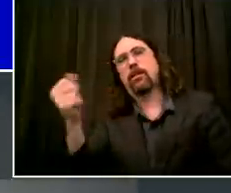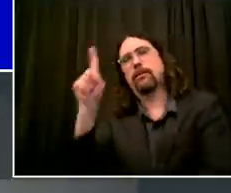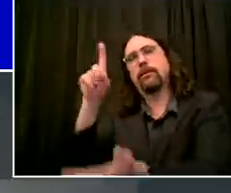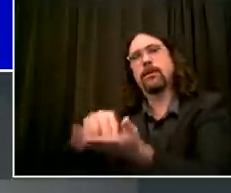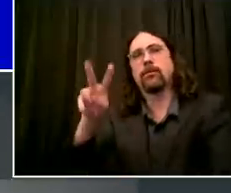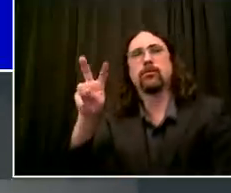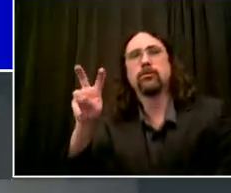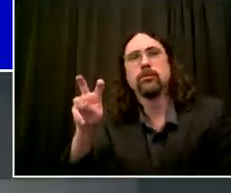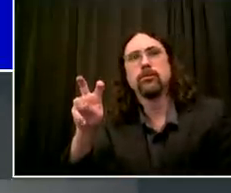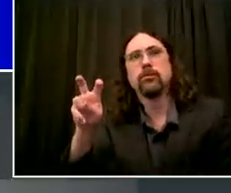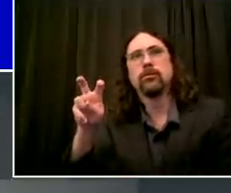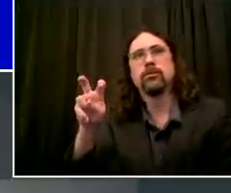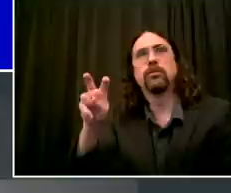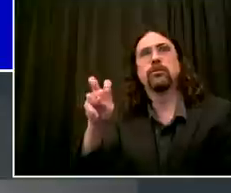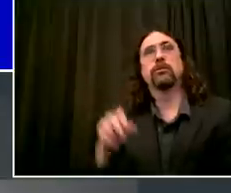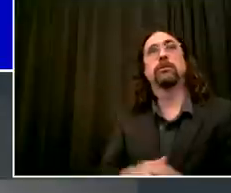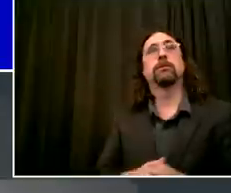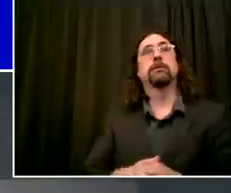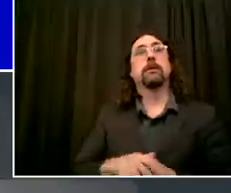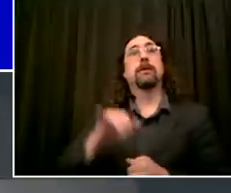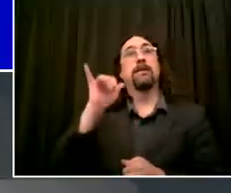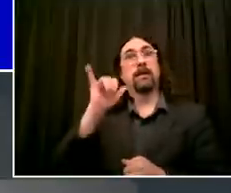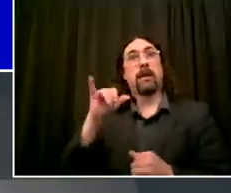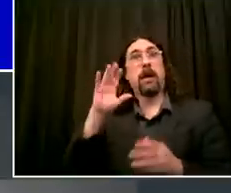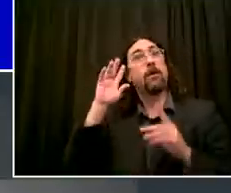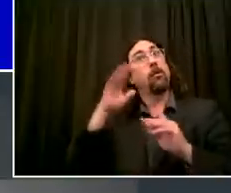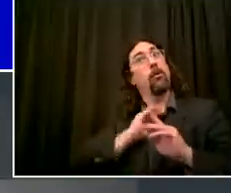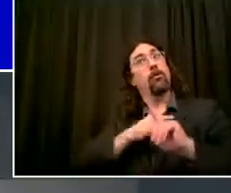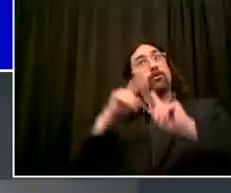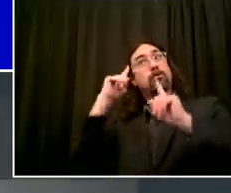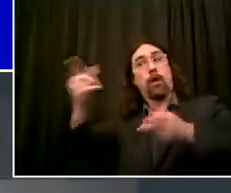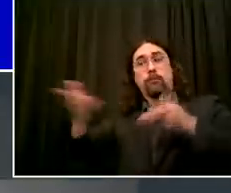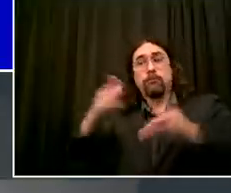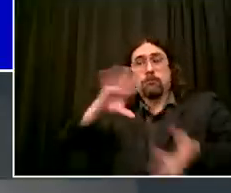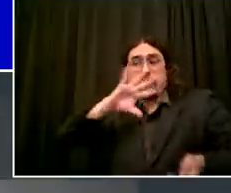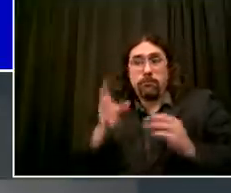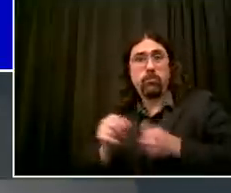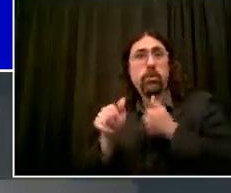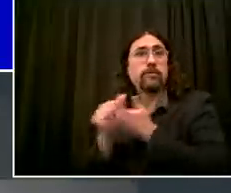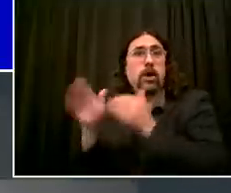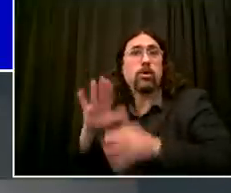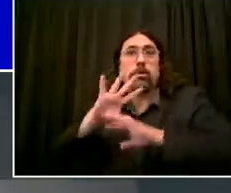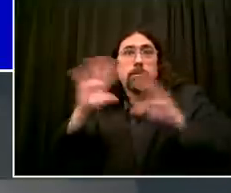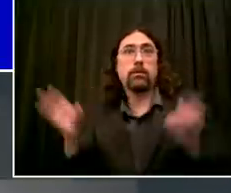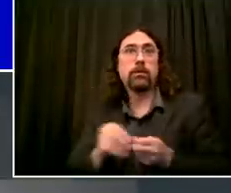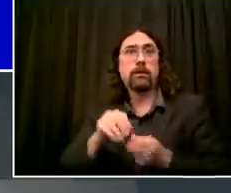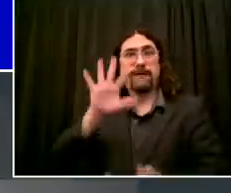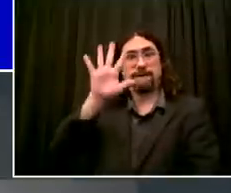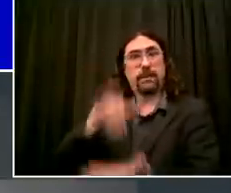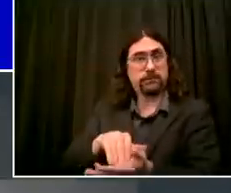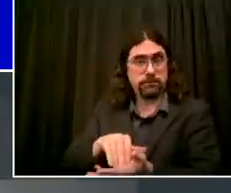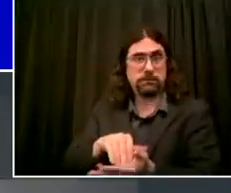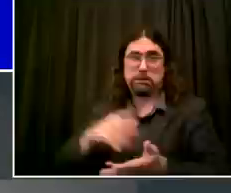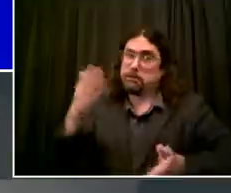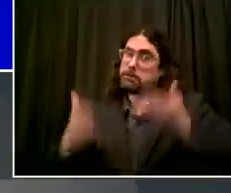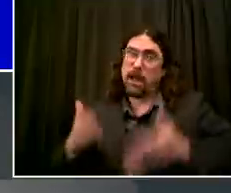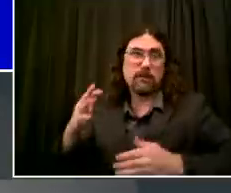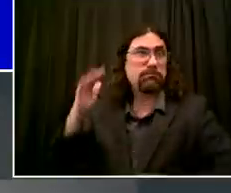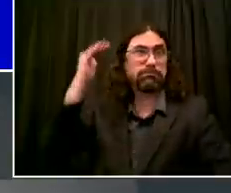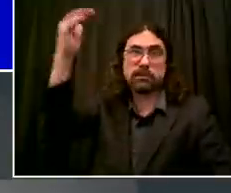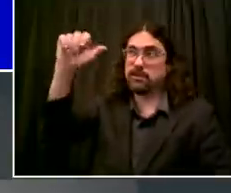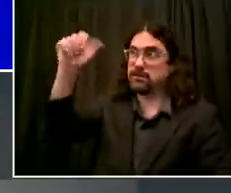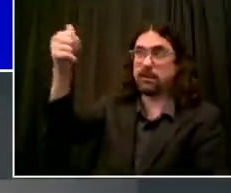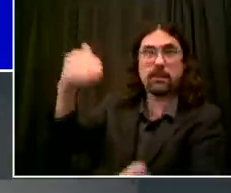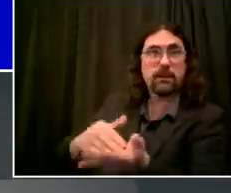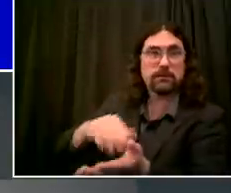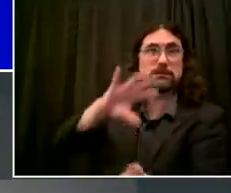5,000 to 10,000 tracers. They're going into duty right now. And here's the bottom line. If you test positive, you